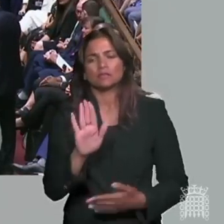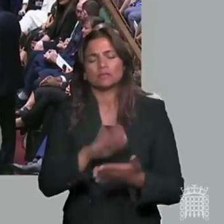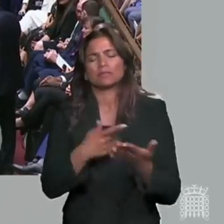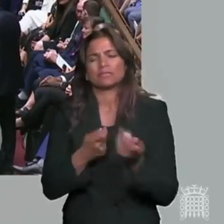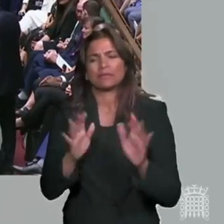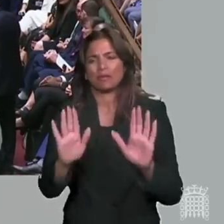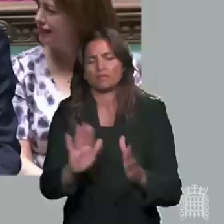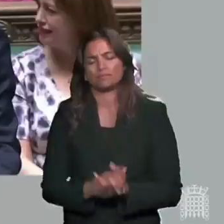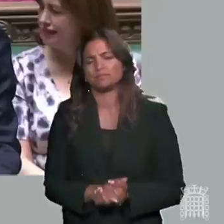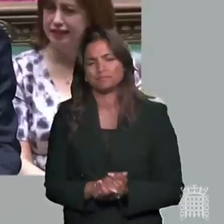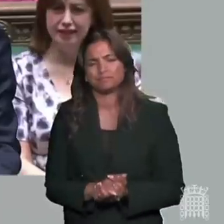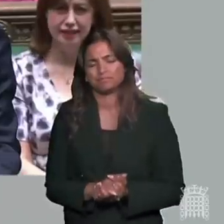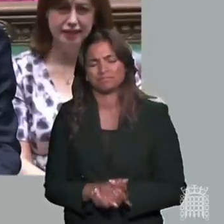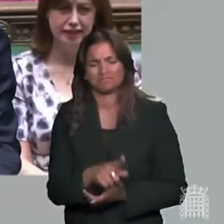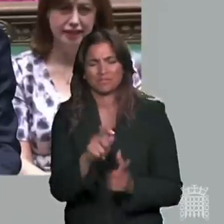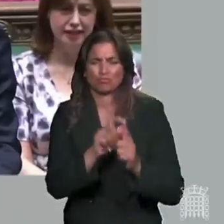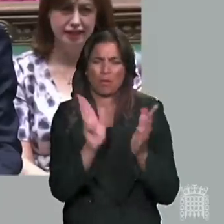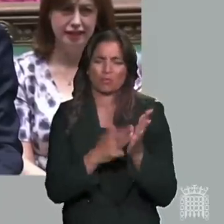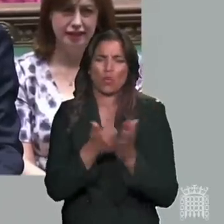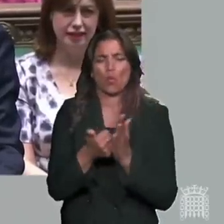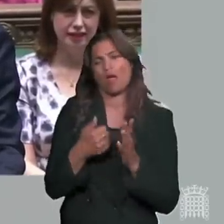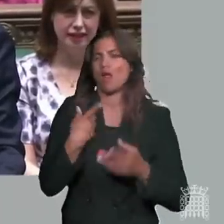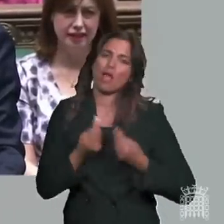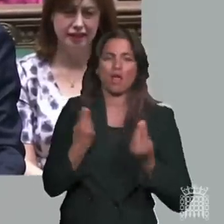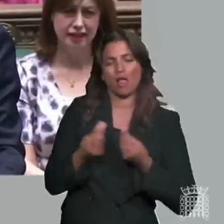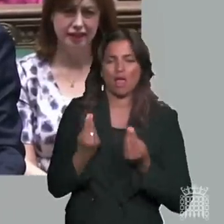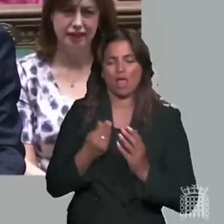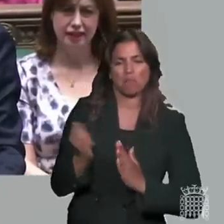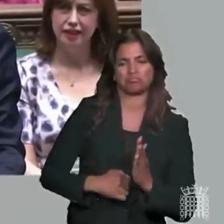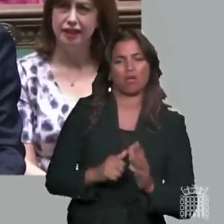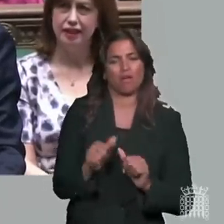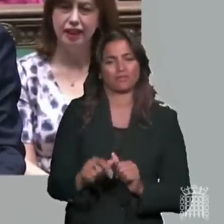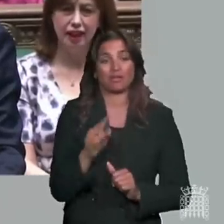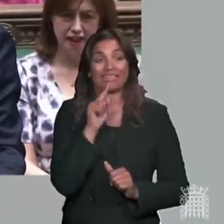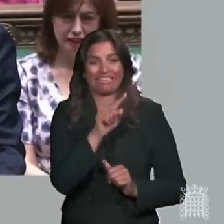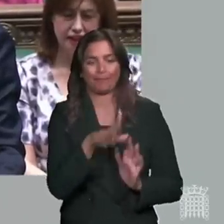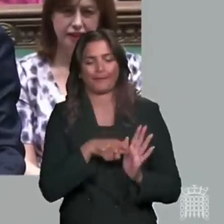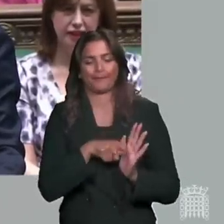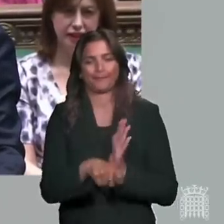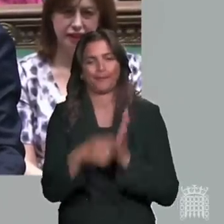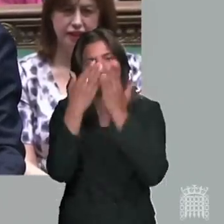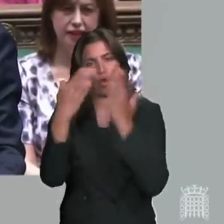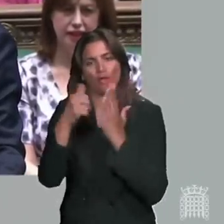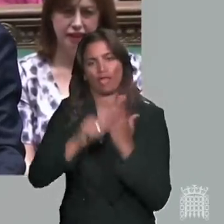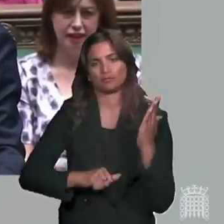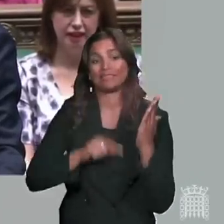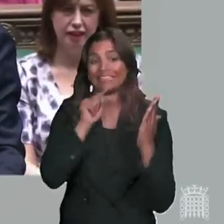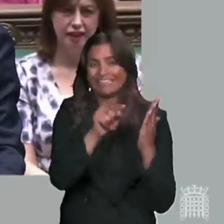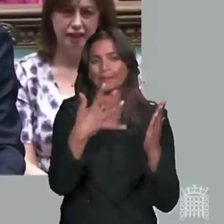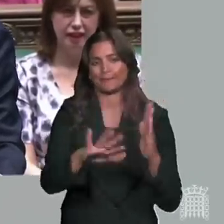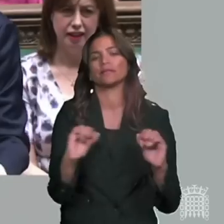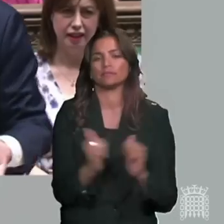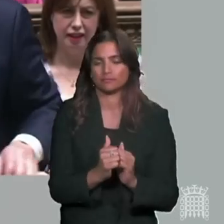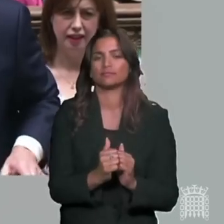is, for all his tough talk after the event, the Prime Minister did sign off the honours list. And that means,